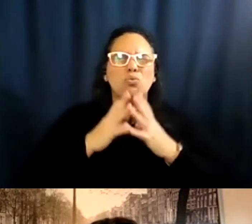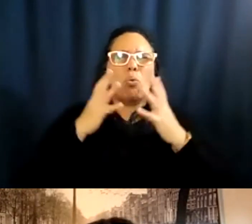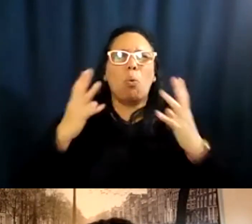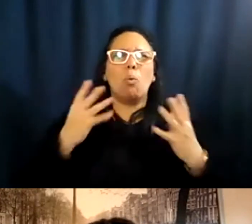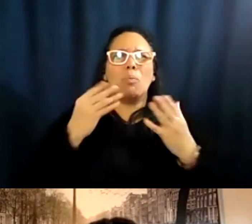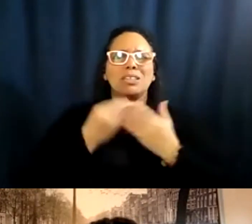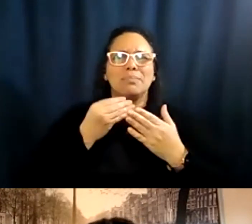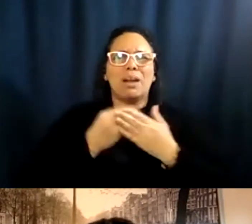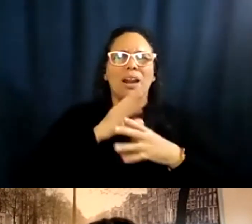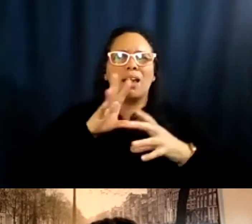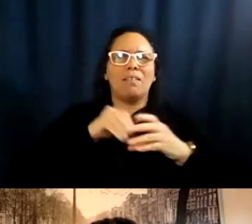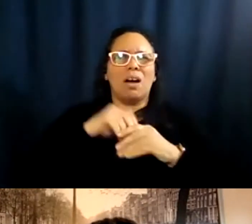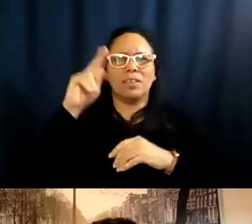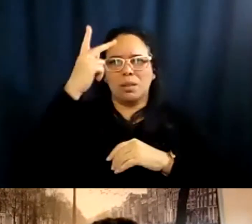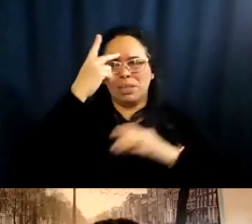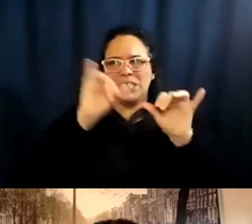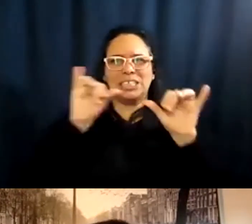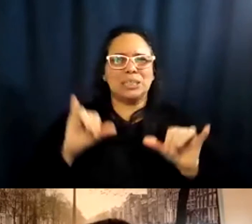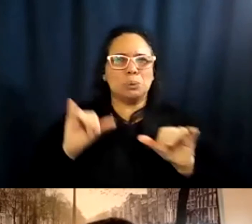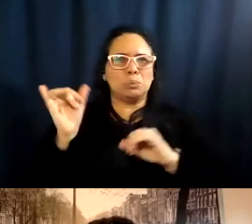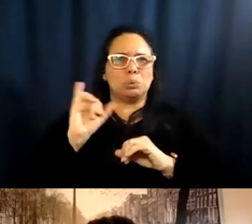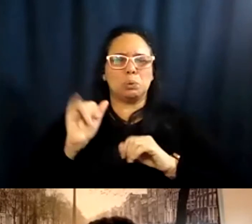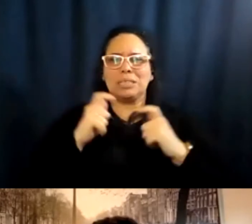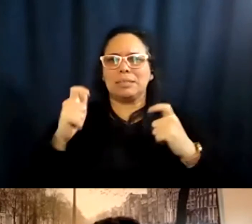that is a big threat, so.